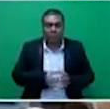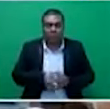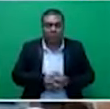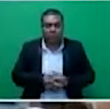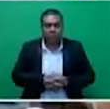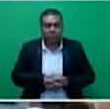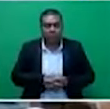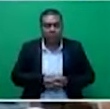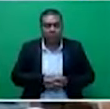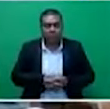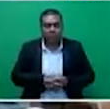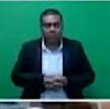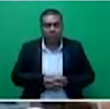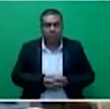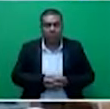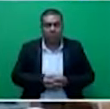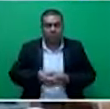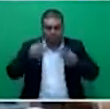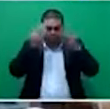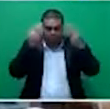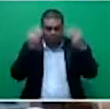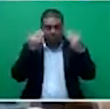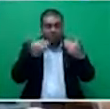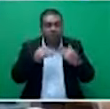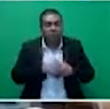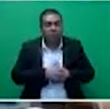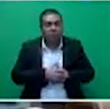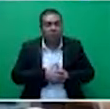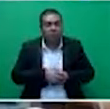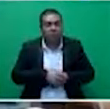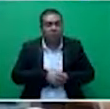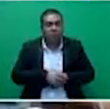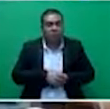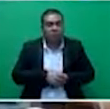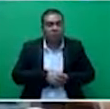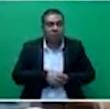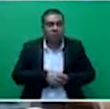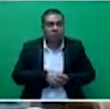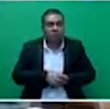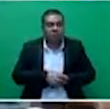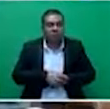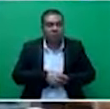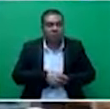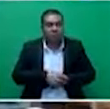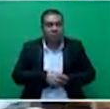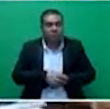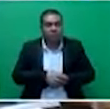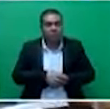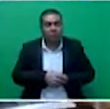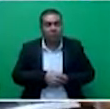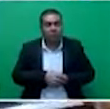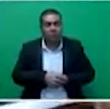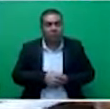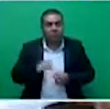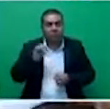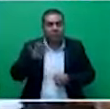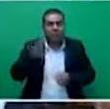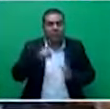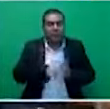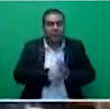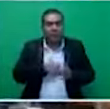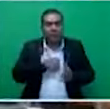0.01%. Mr. Speaker, sir, Fiji's ability to service debt has increased significantly. We have over 10 times more revenue than what is needed to